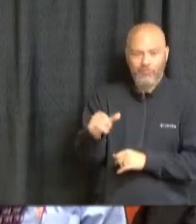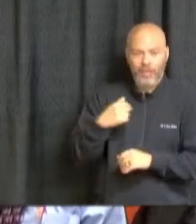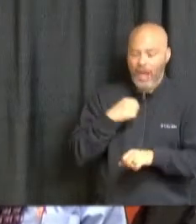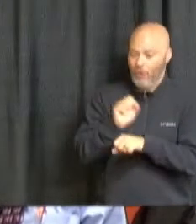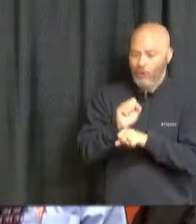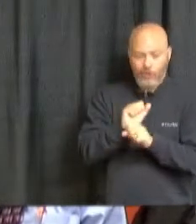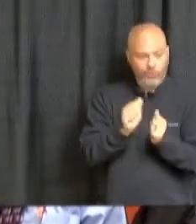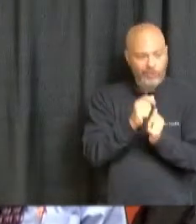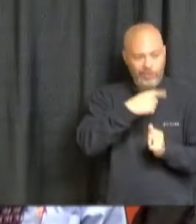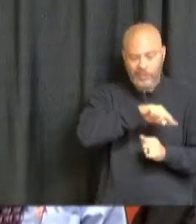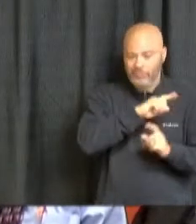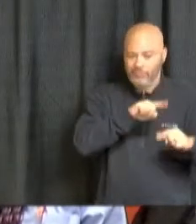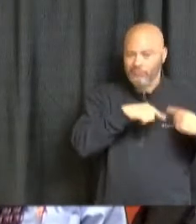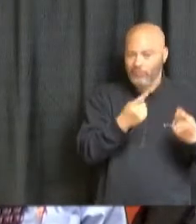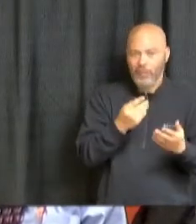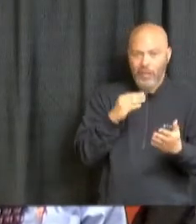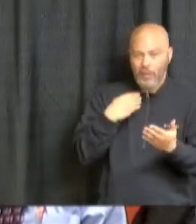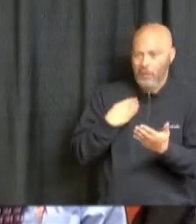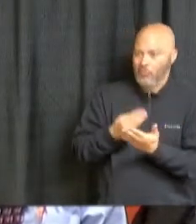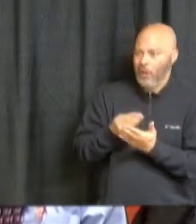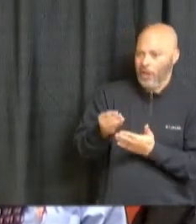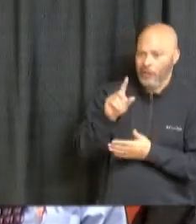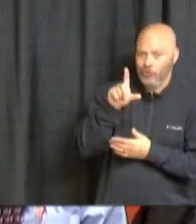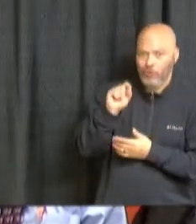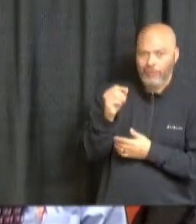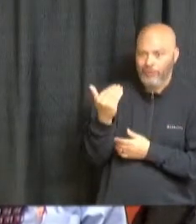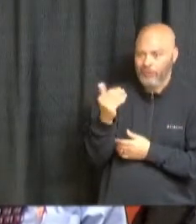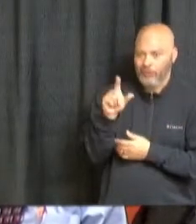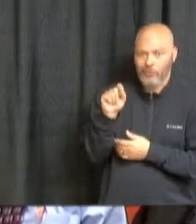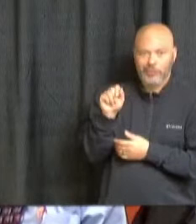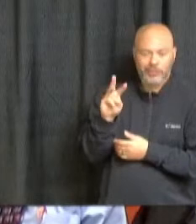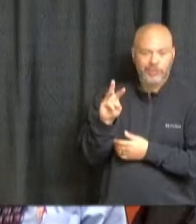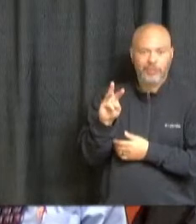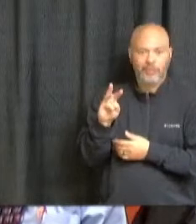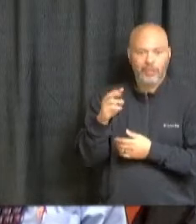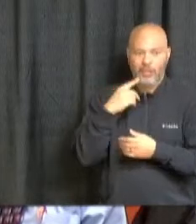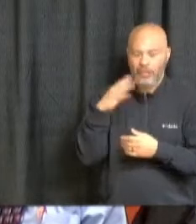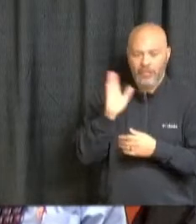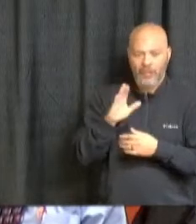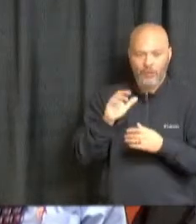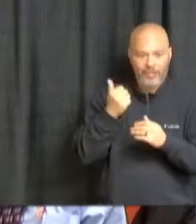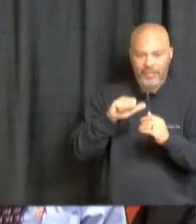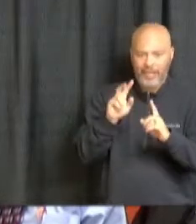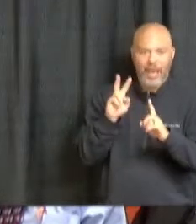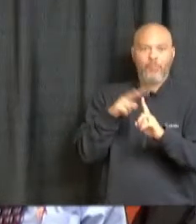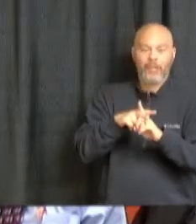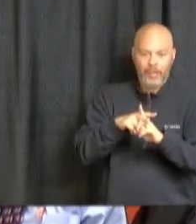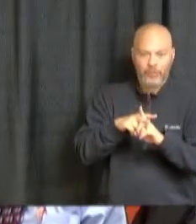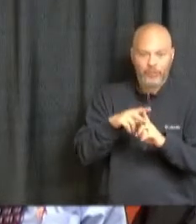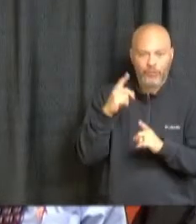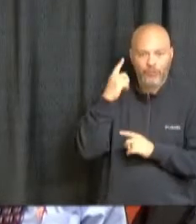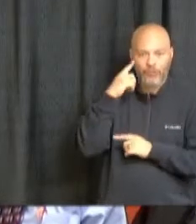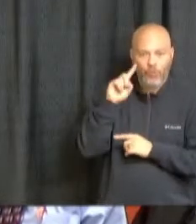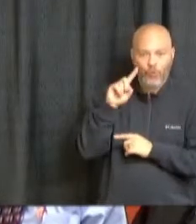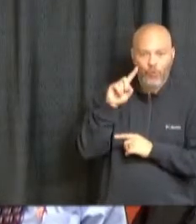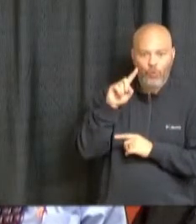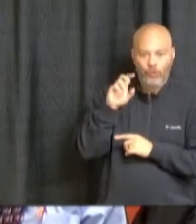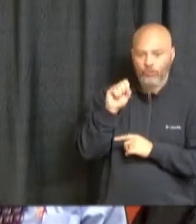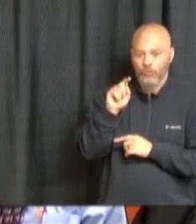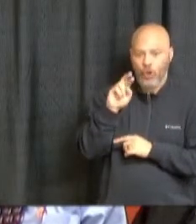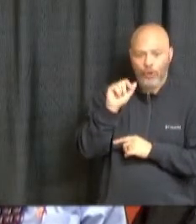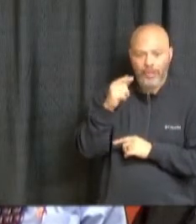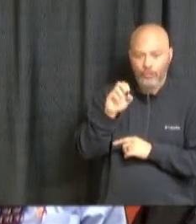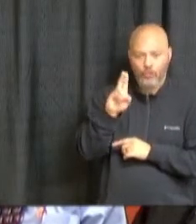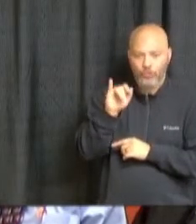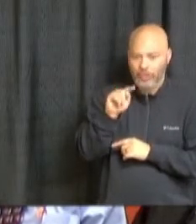with them since they bought this in 2015 or 16, and there's never been any application for storage units